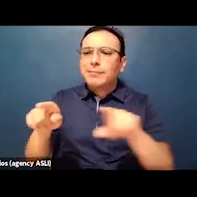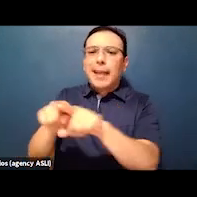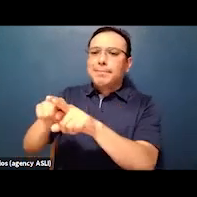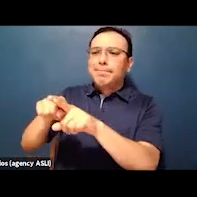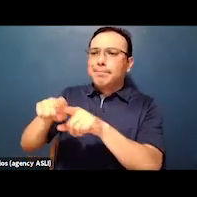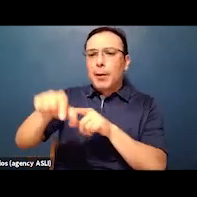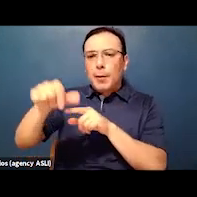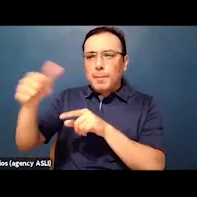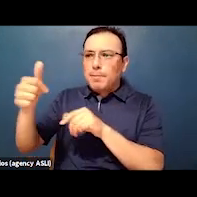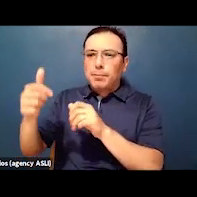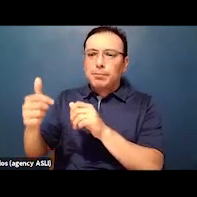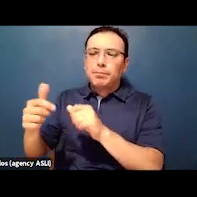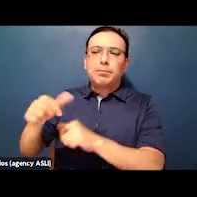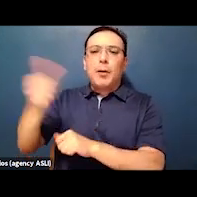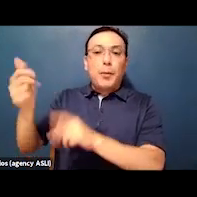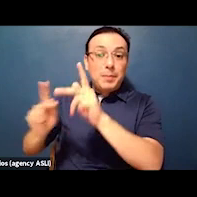600,000, right?